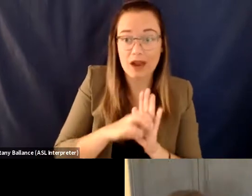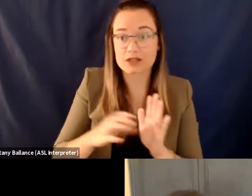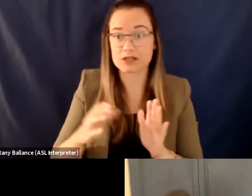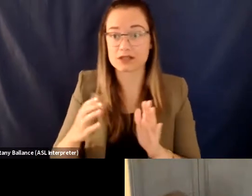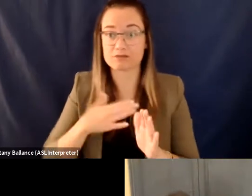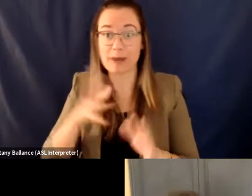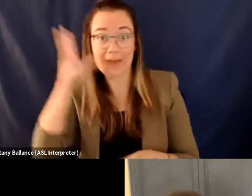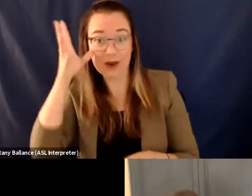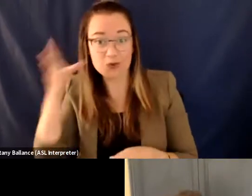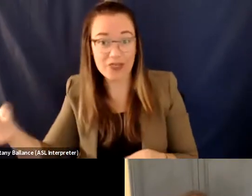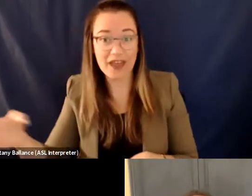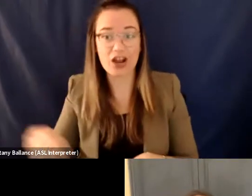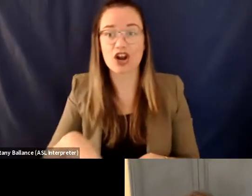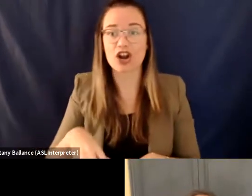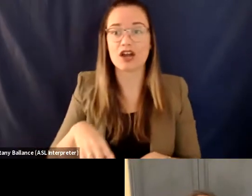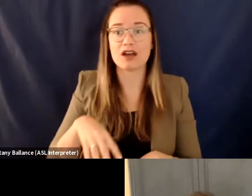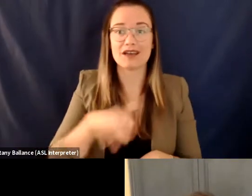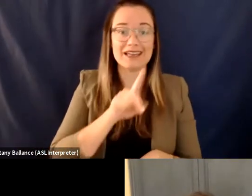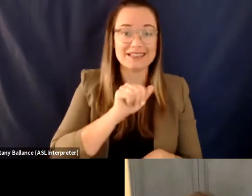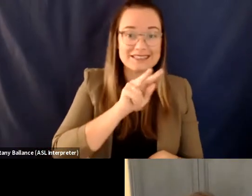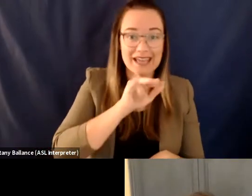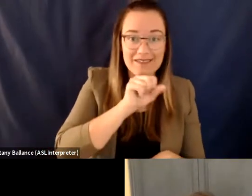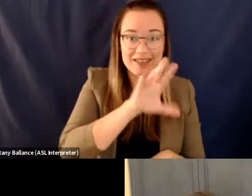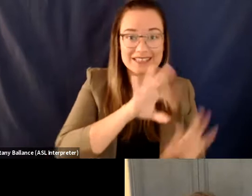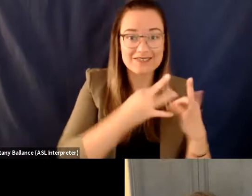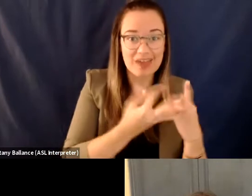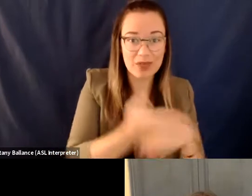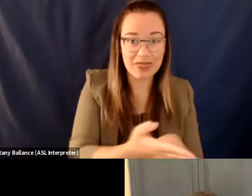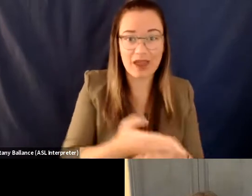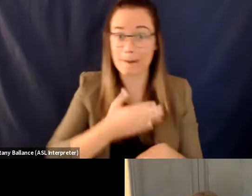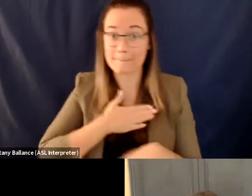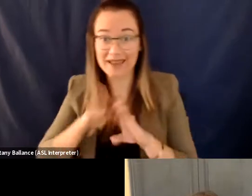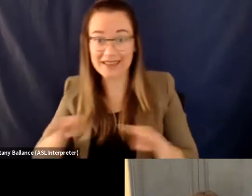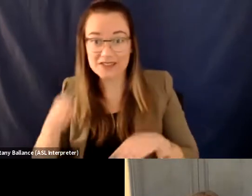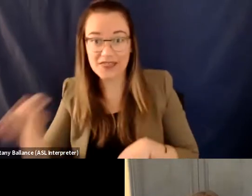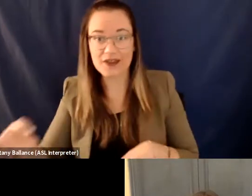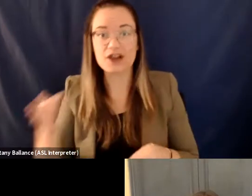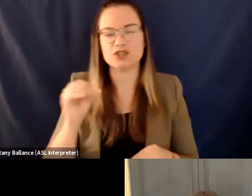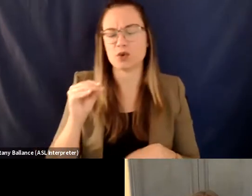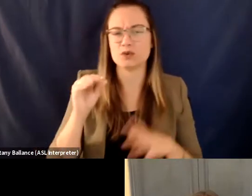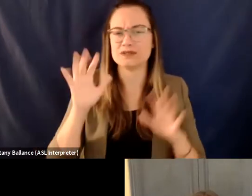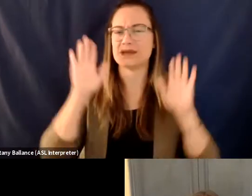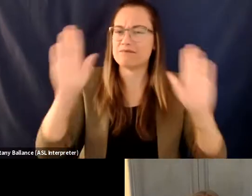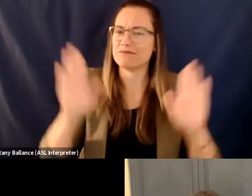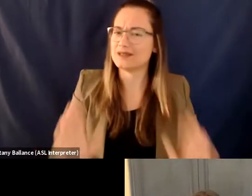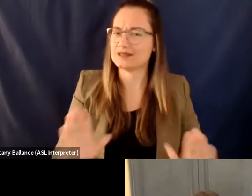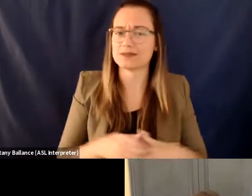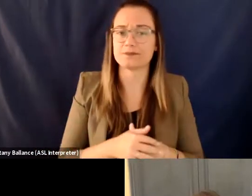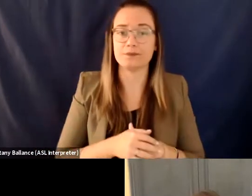you know, Davis and his children were there. I mean, it was, the whole thing was really wonderful. I think